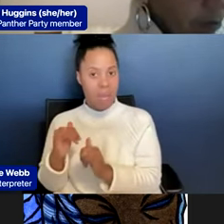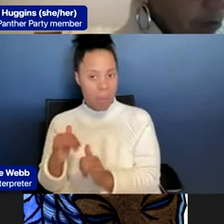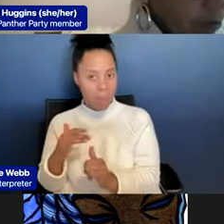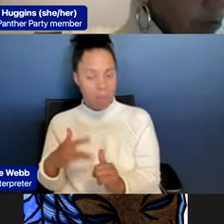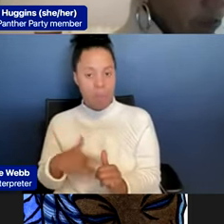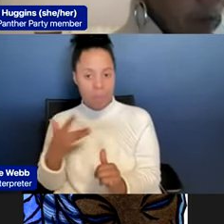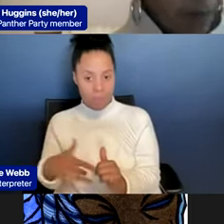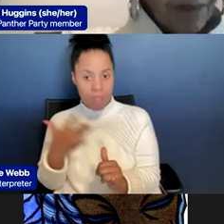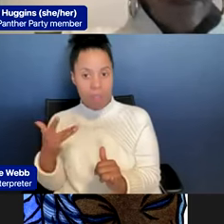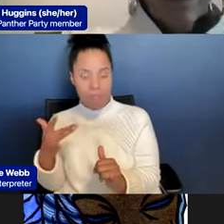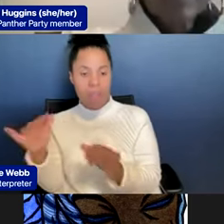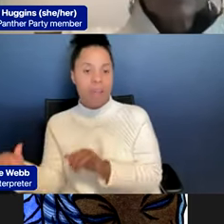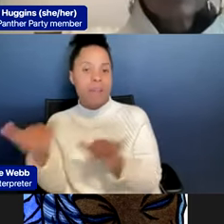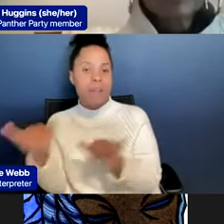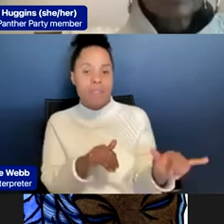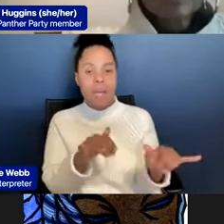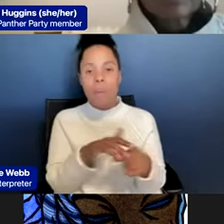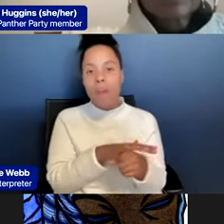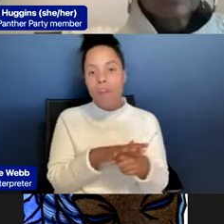Algiers, Havana,